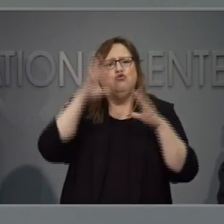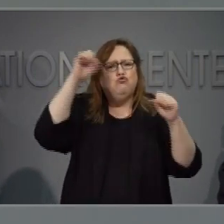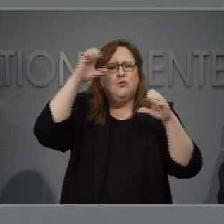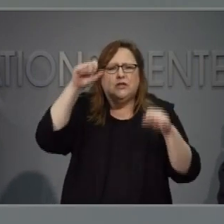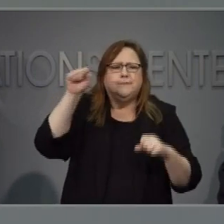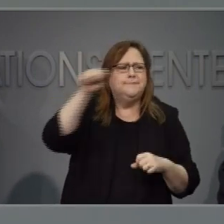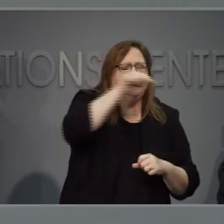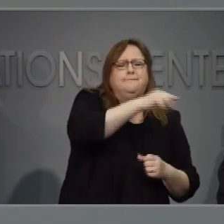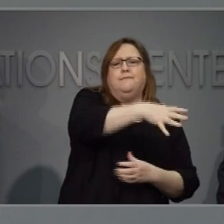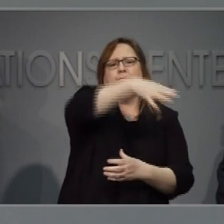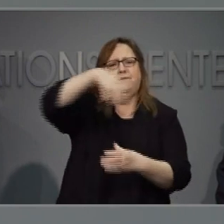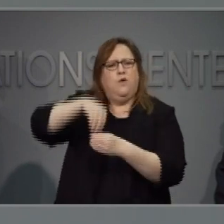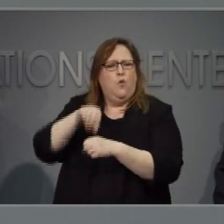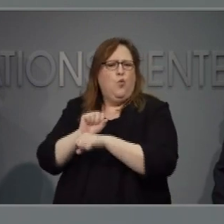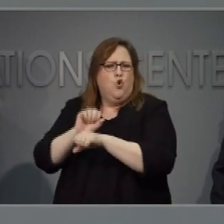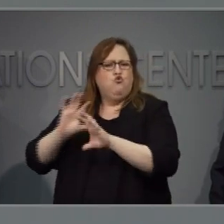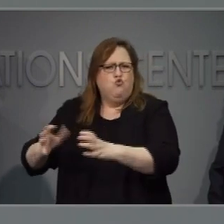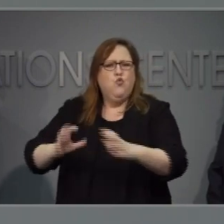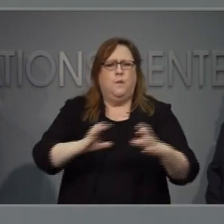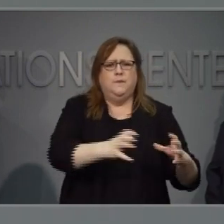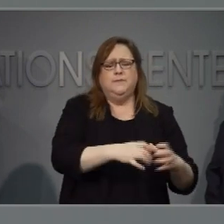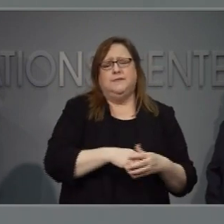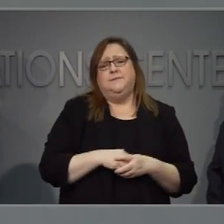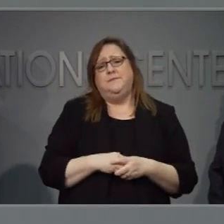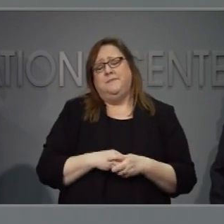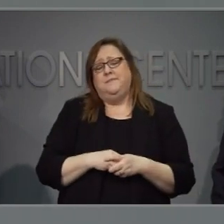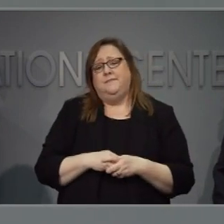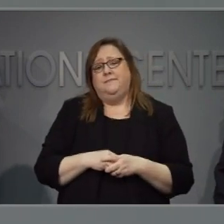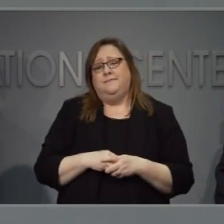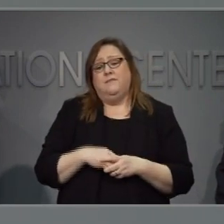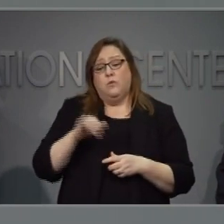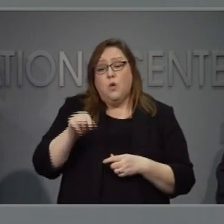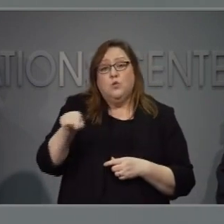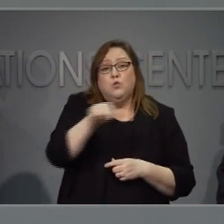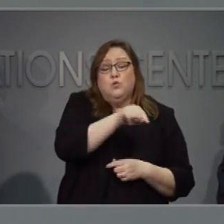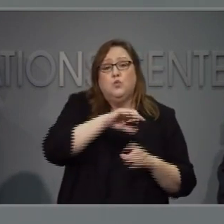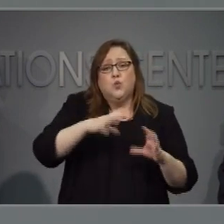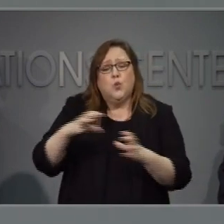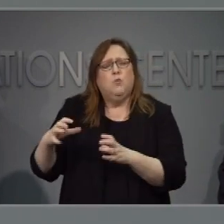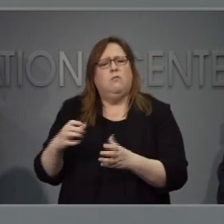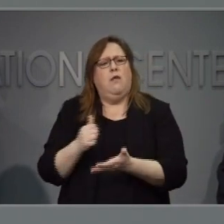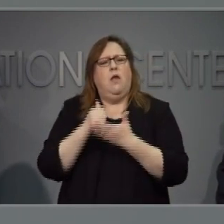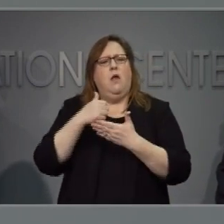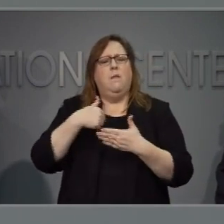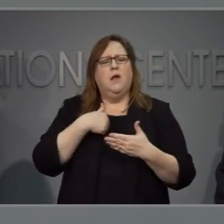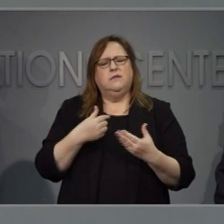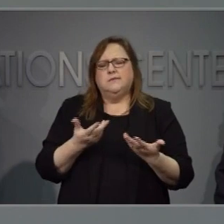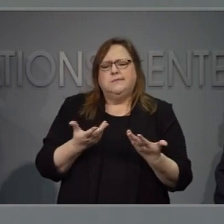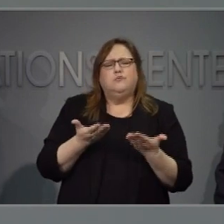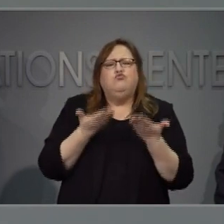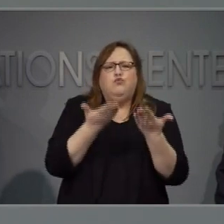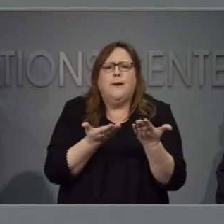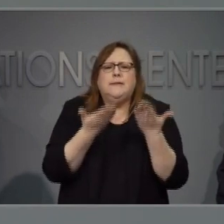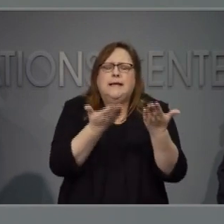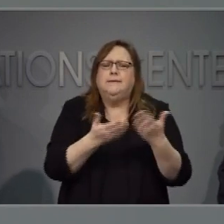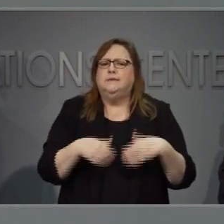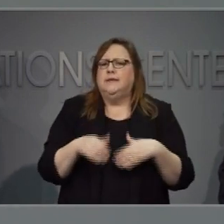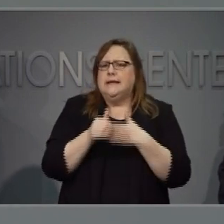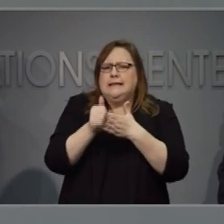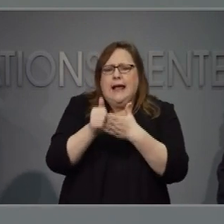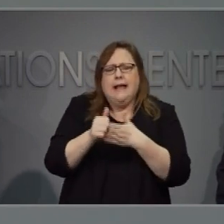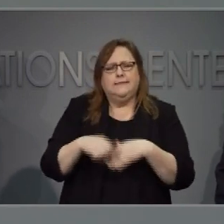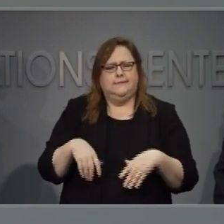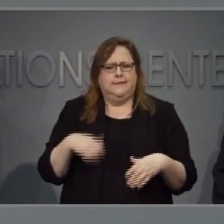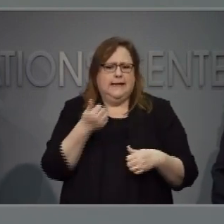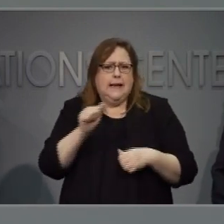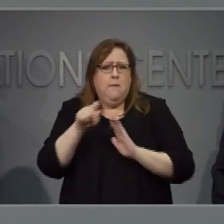superintendents. These groups are responsible for producing recommendations and guidance as we address policy and legal issues that